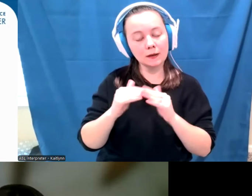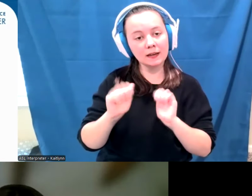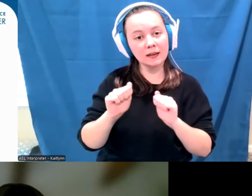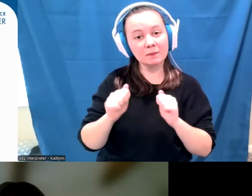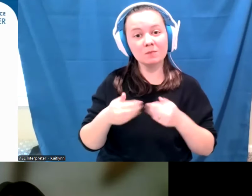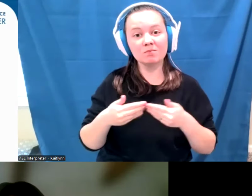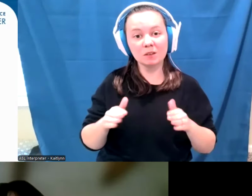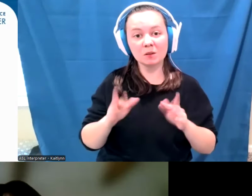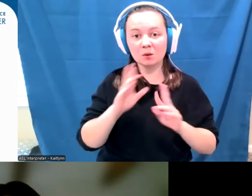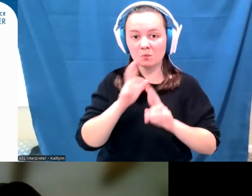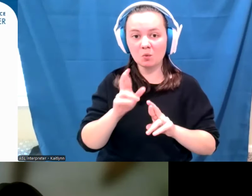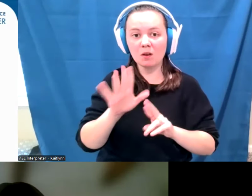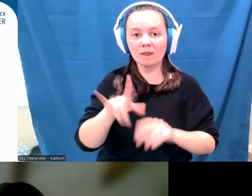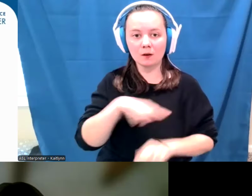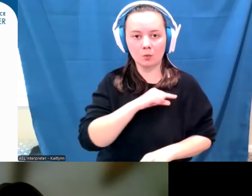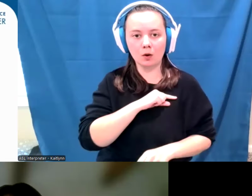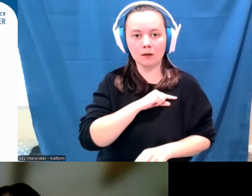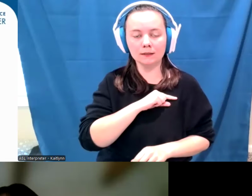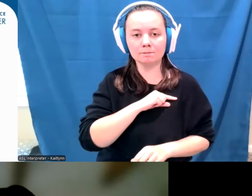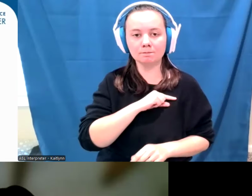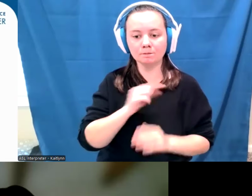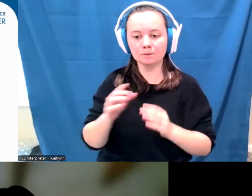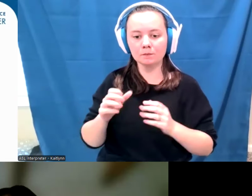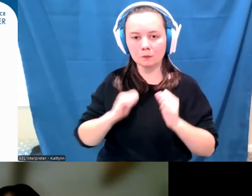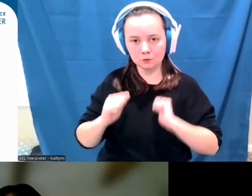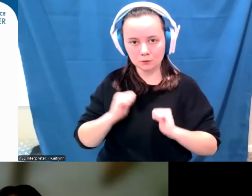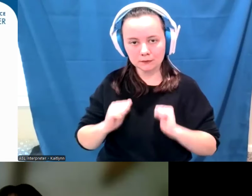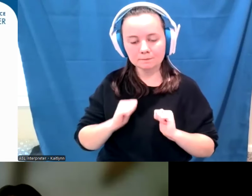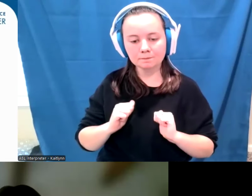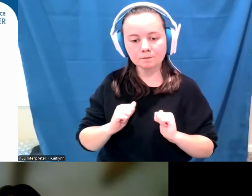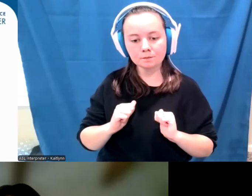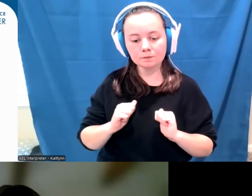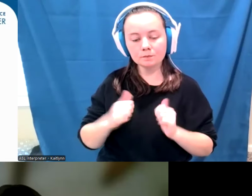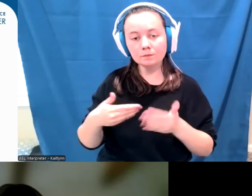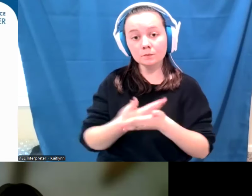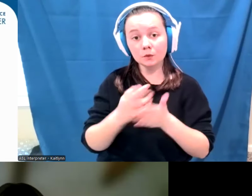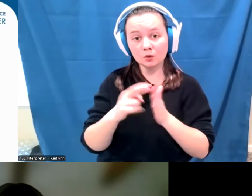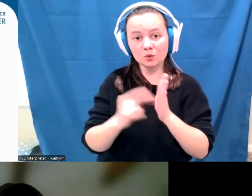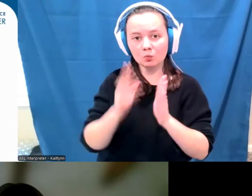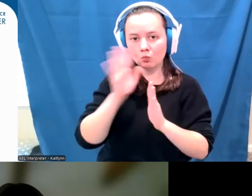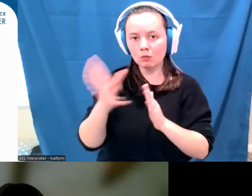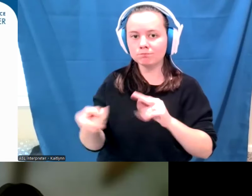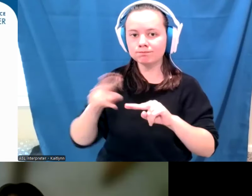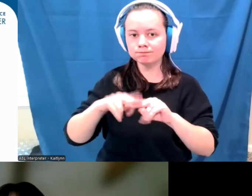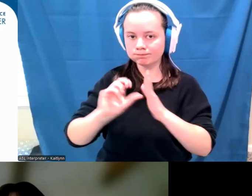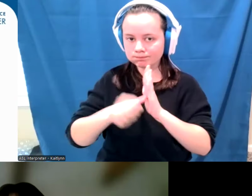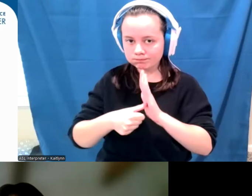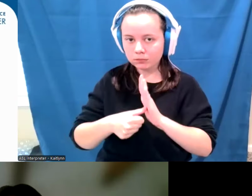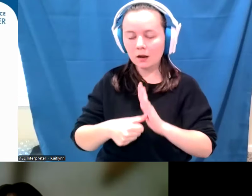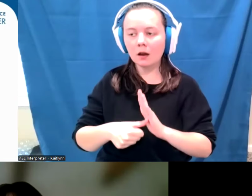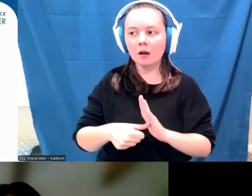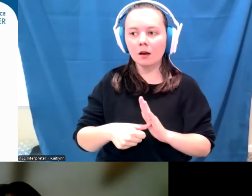quality measures and performance measures. So the new rule will add impetus and